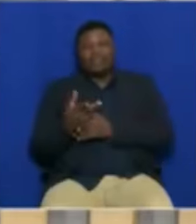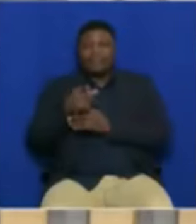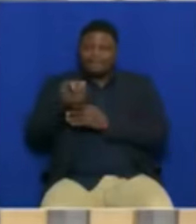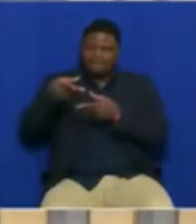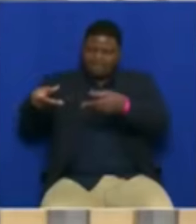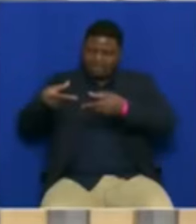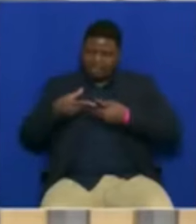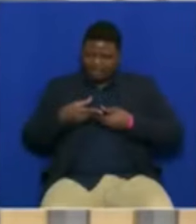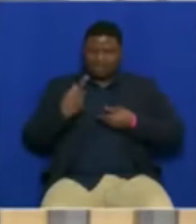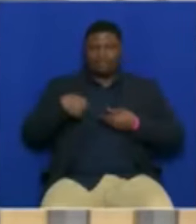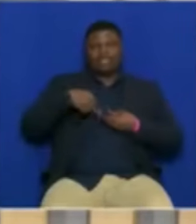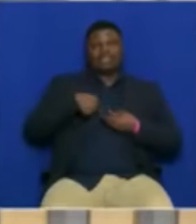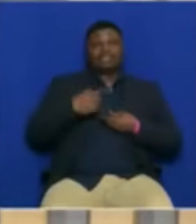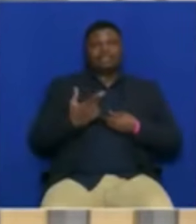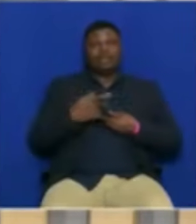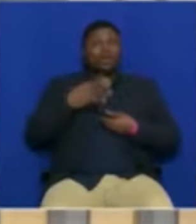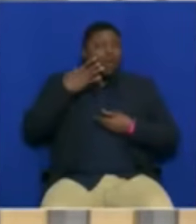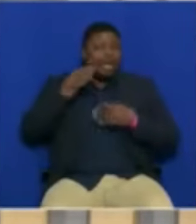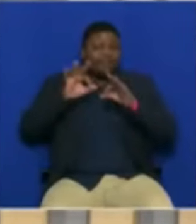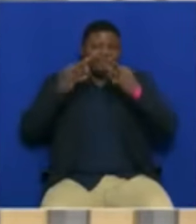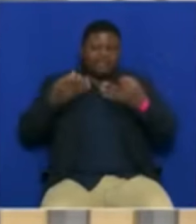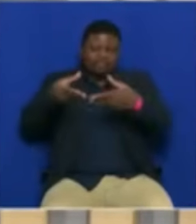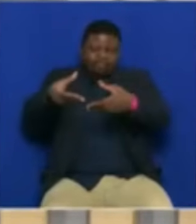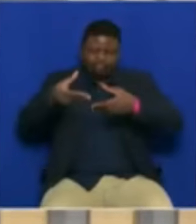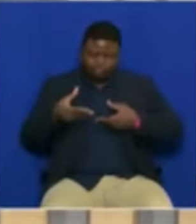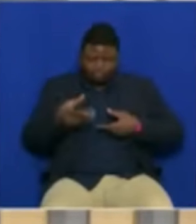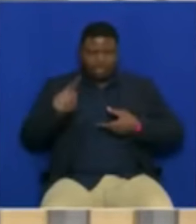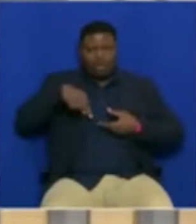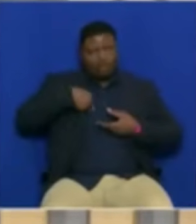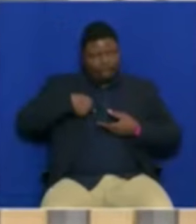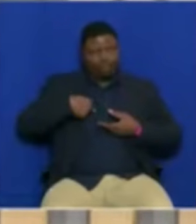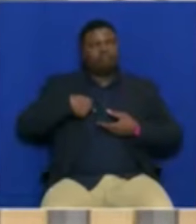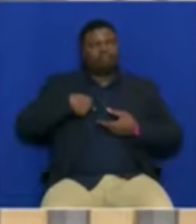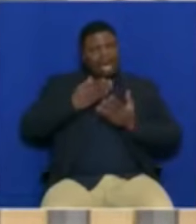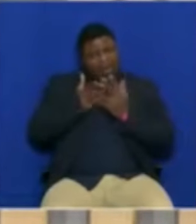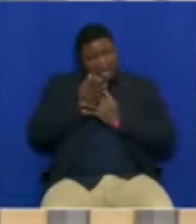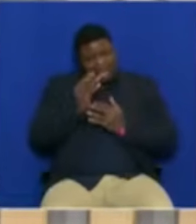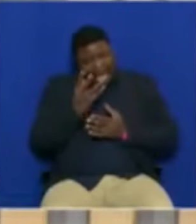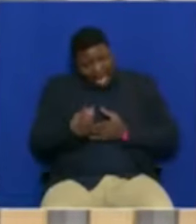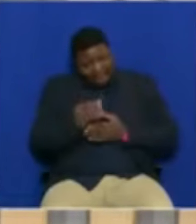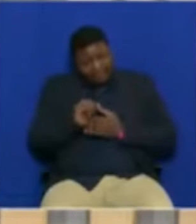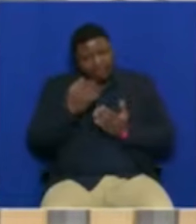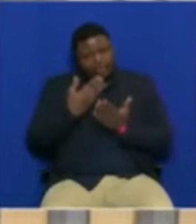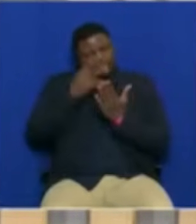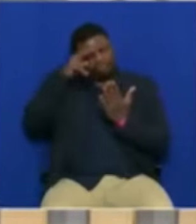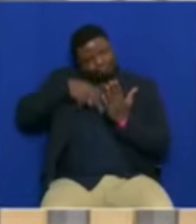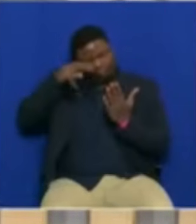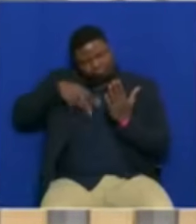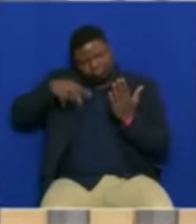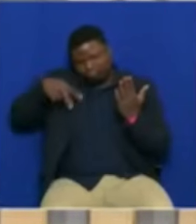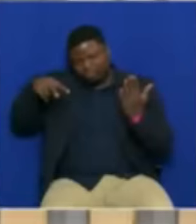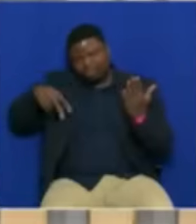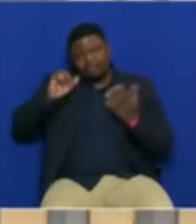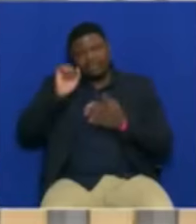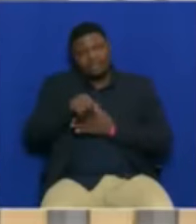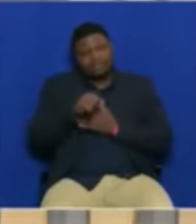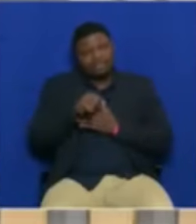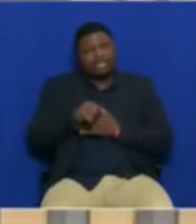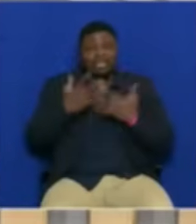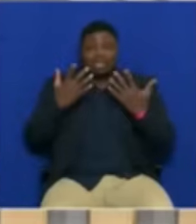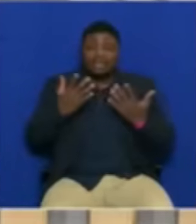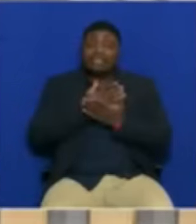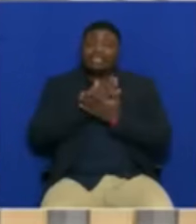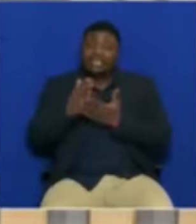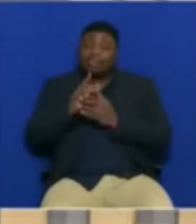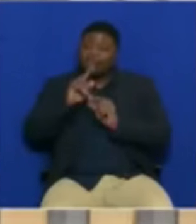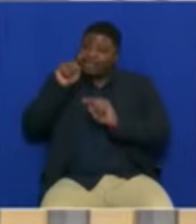those files. And it is then that moment in time when some of the allegations came to light that, look, this is indeed